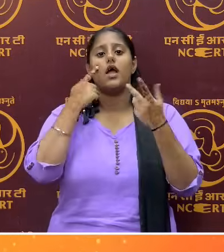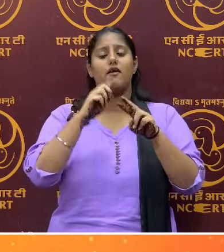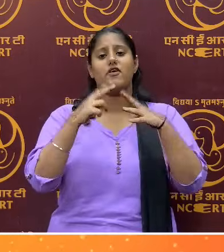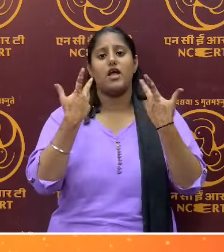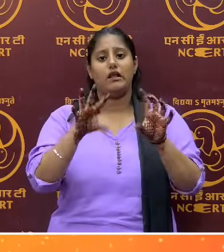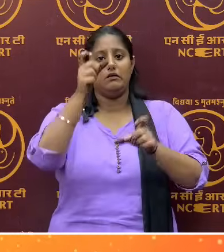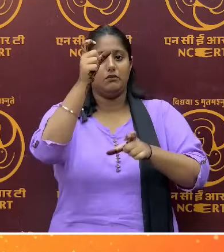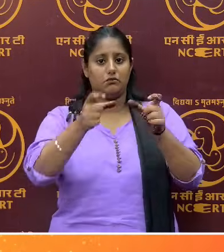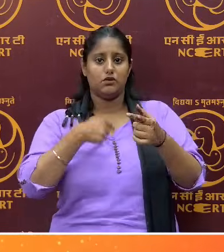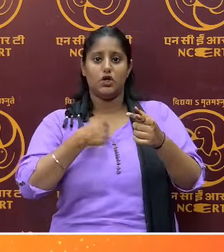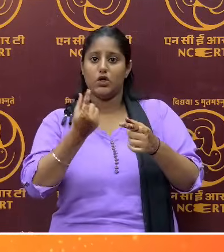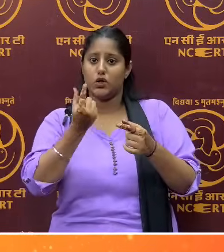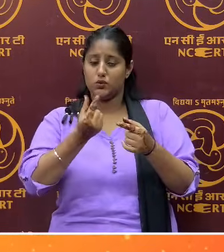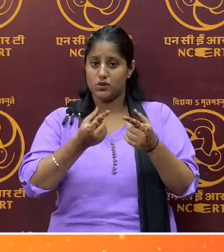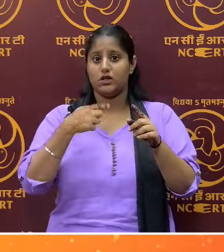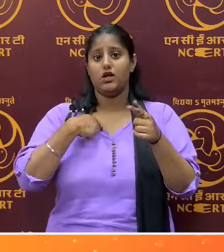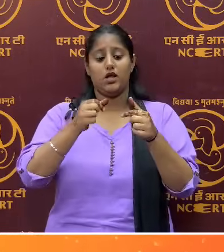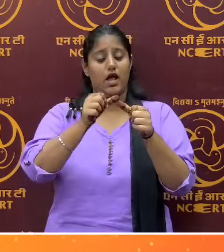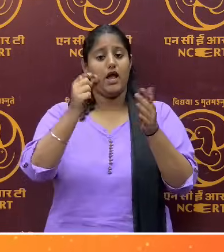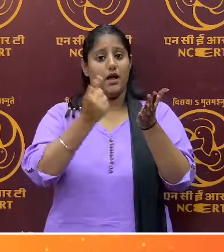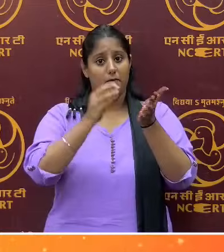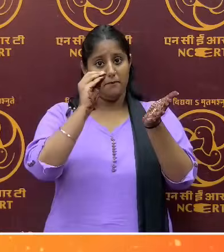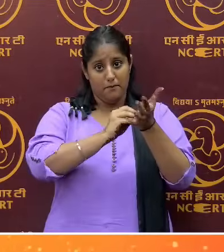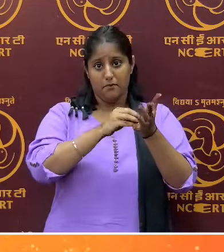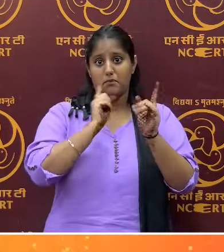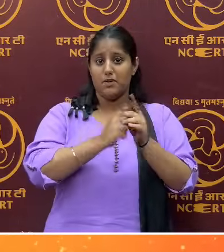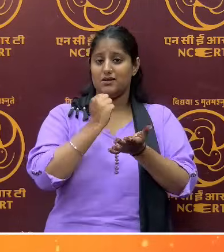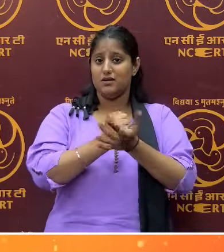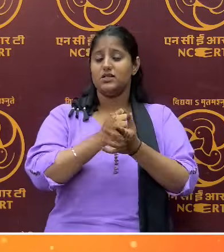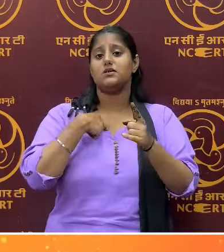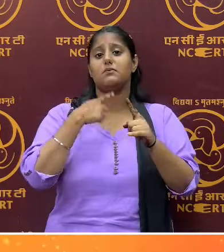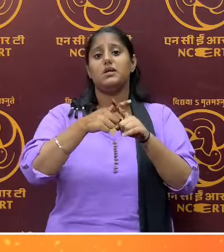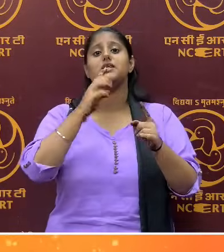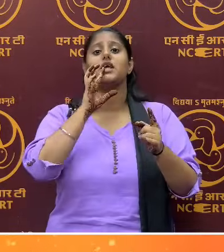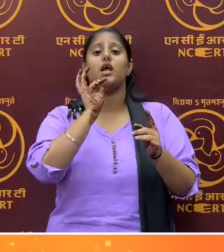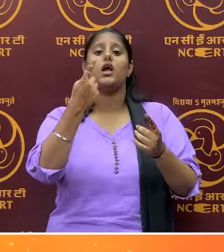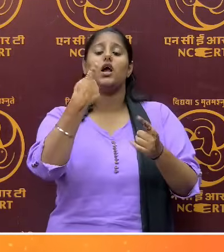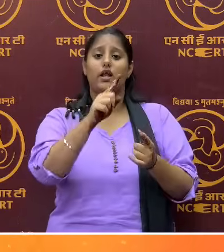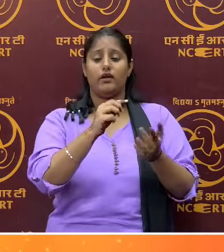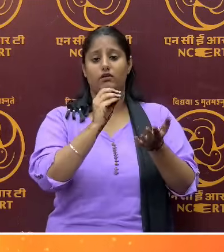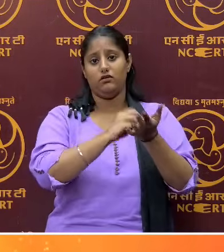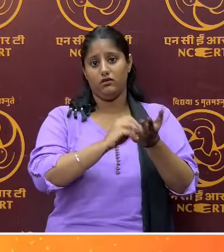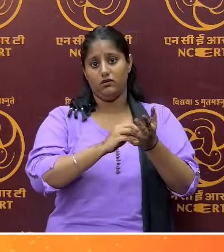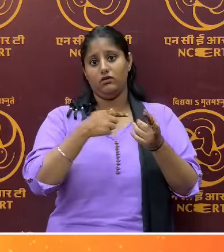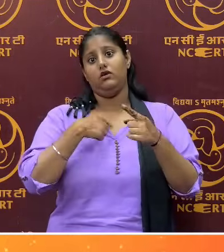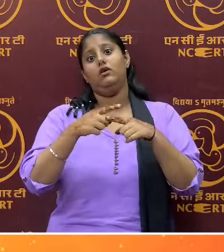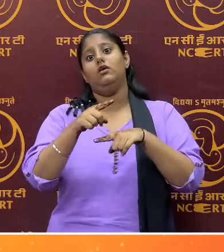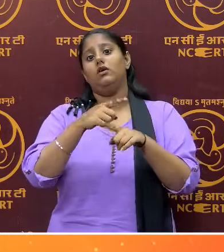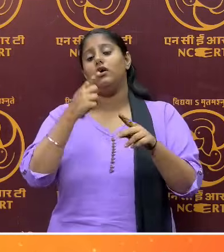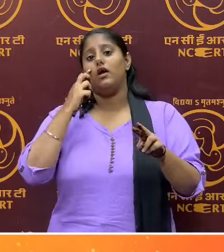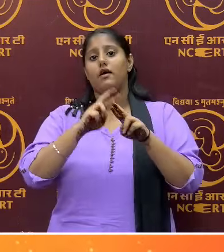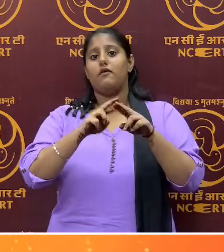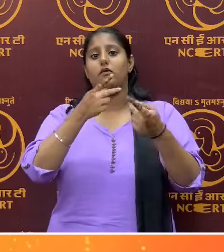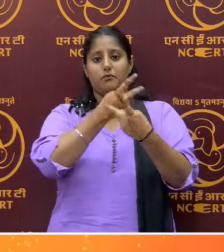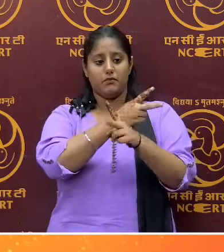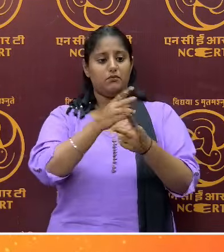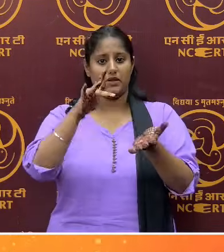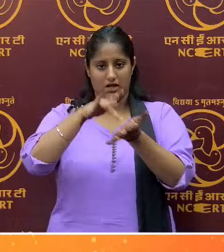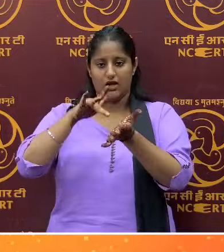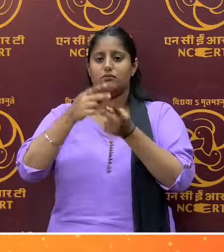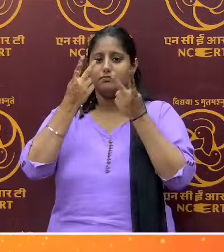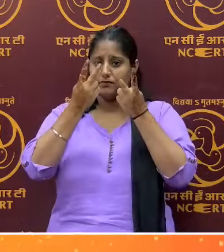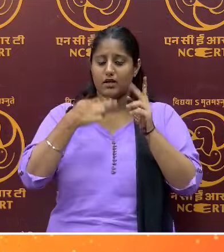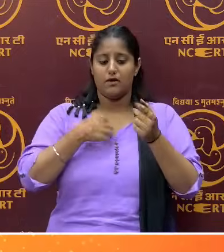there, that should be addressed properly and verified data should be there. So there are in certain, I can say that certain areas we found certain problems in